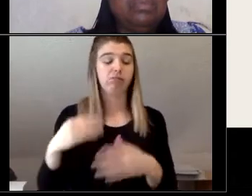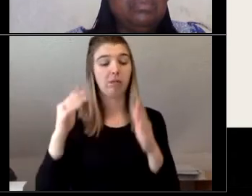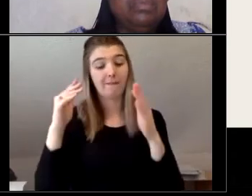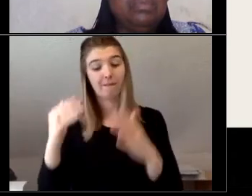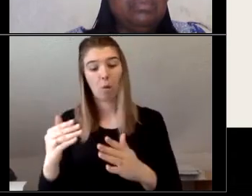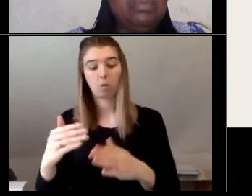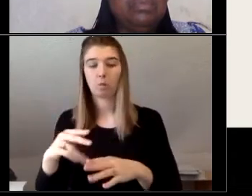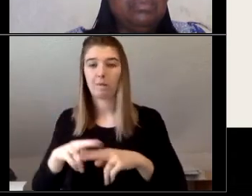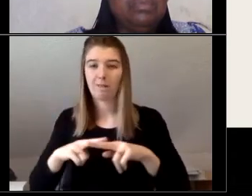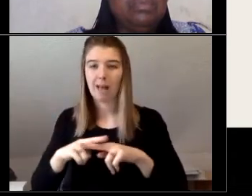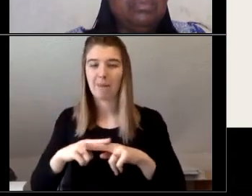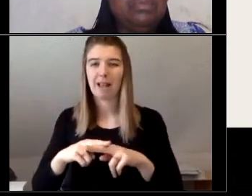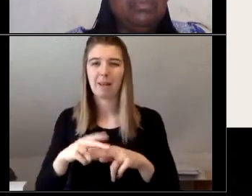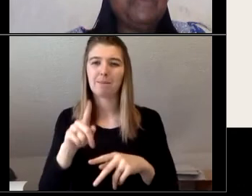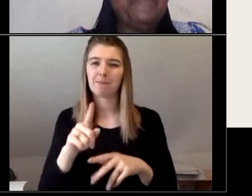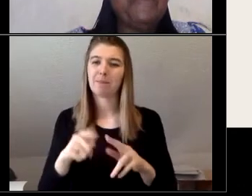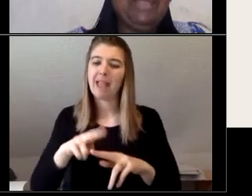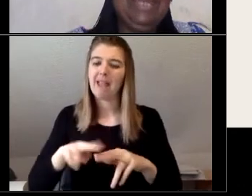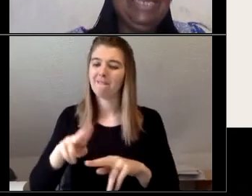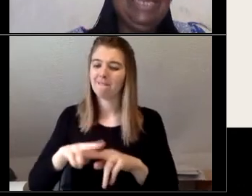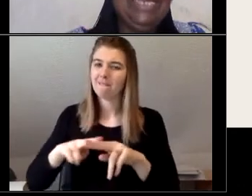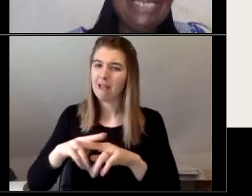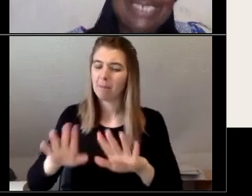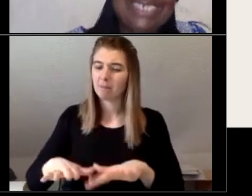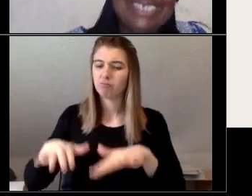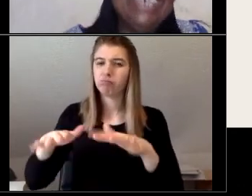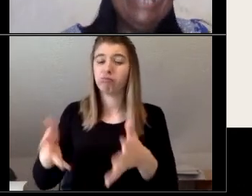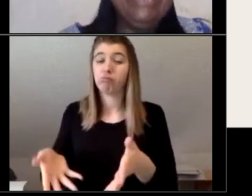get back into a chemistry career?